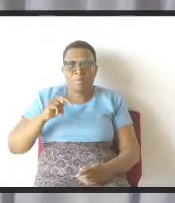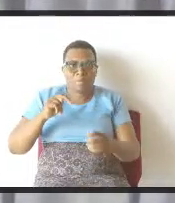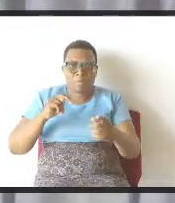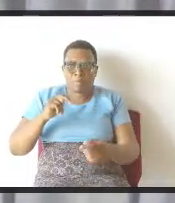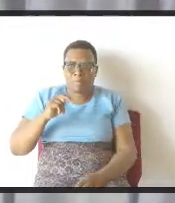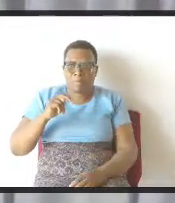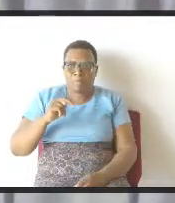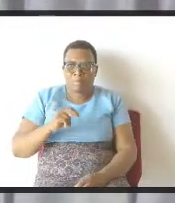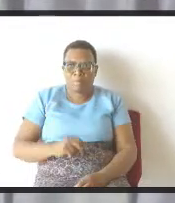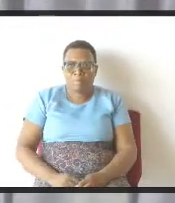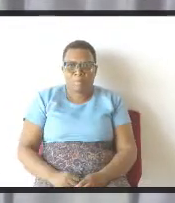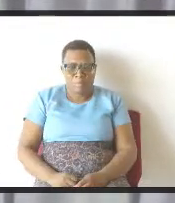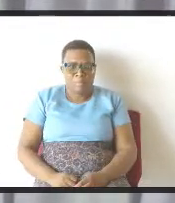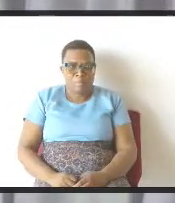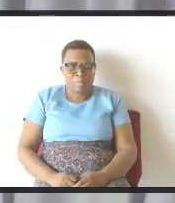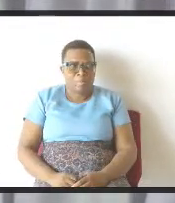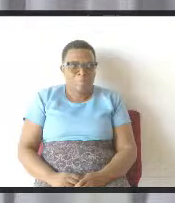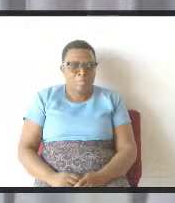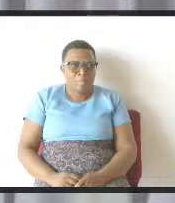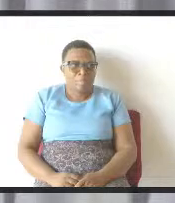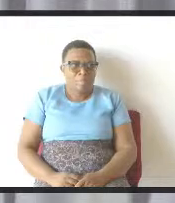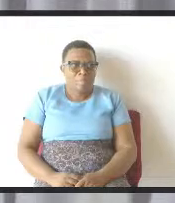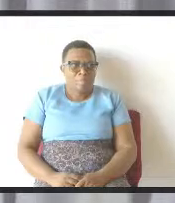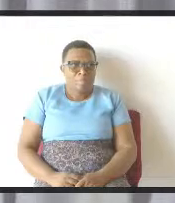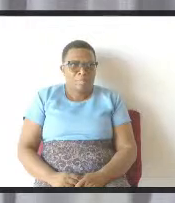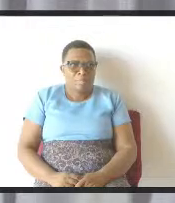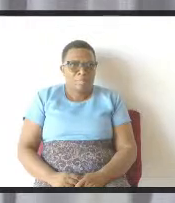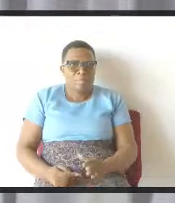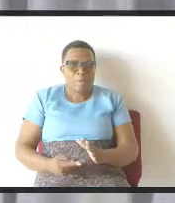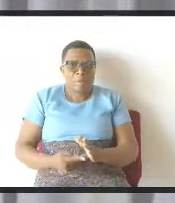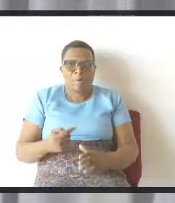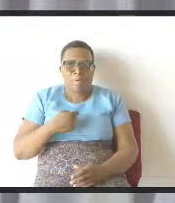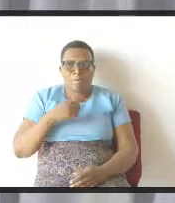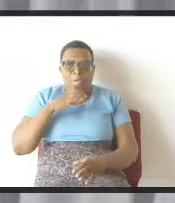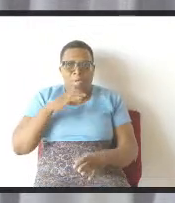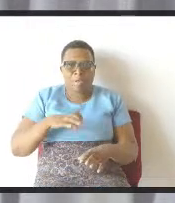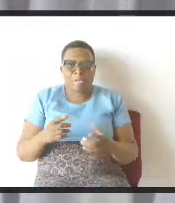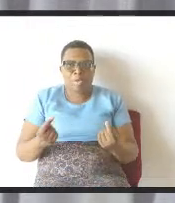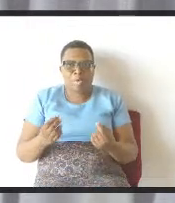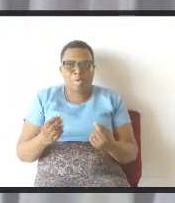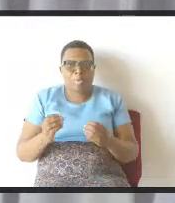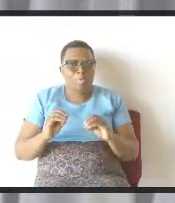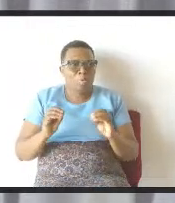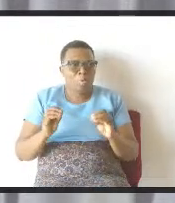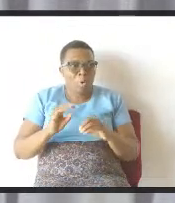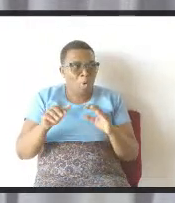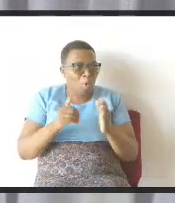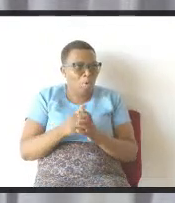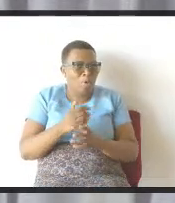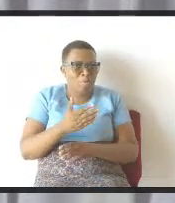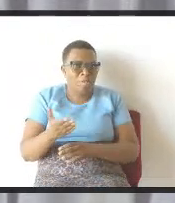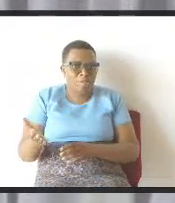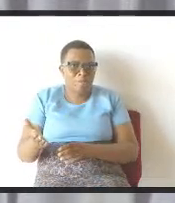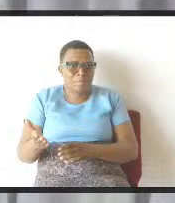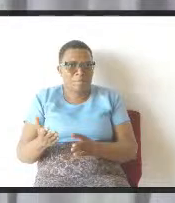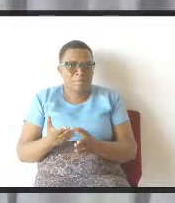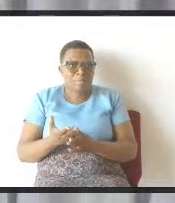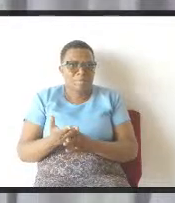victorious. Amen? Paul said, I can do how many things? All things through